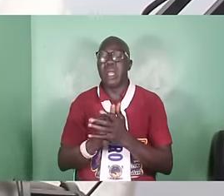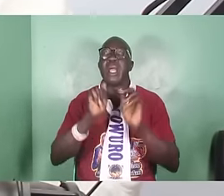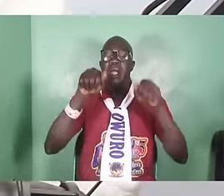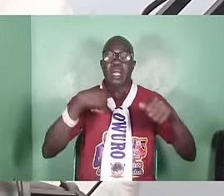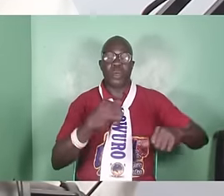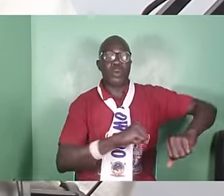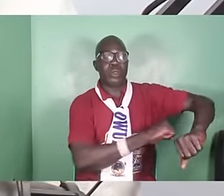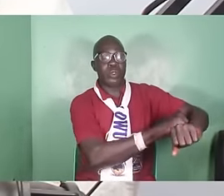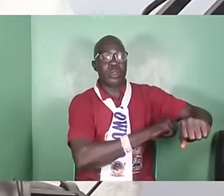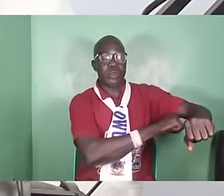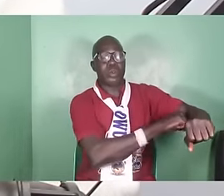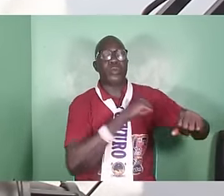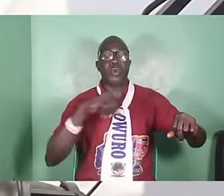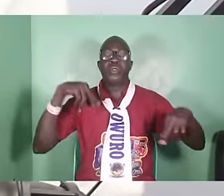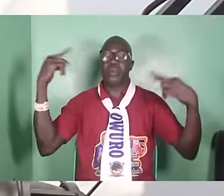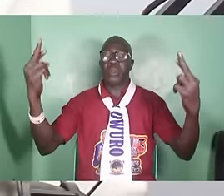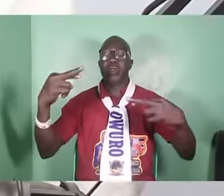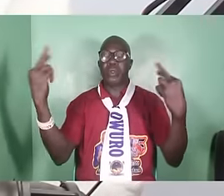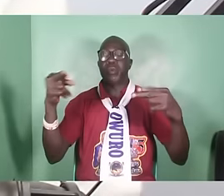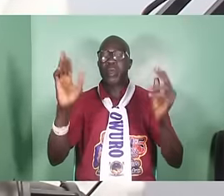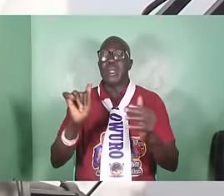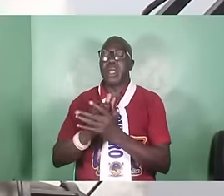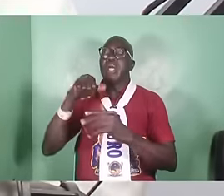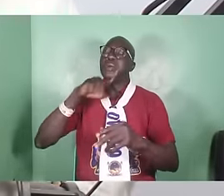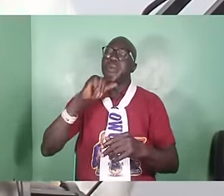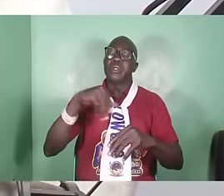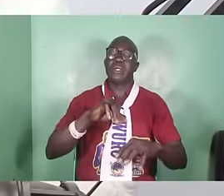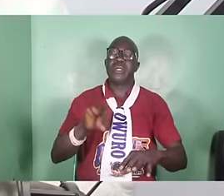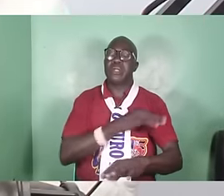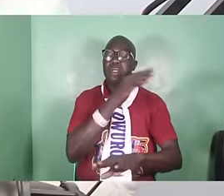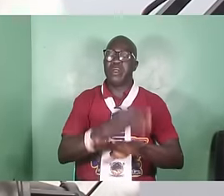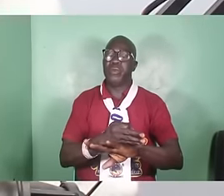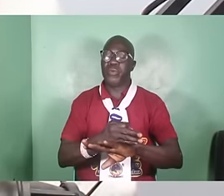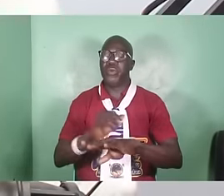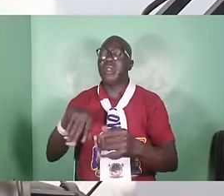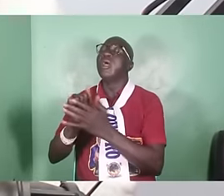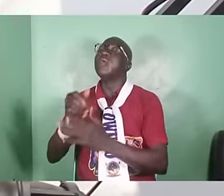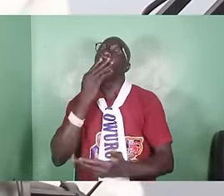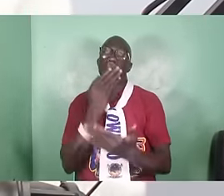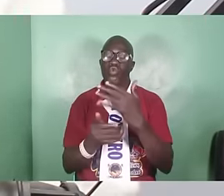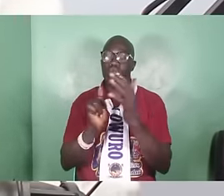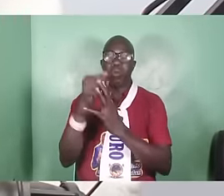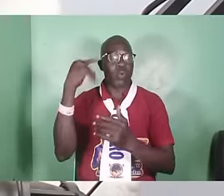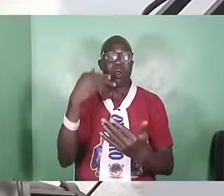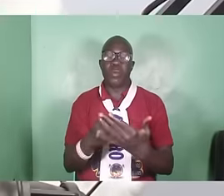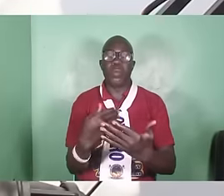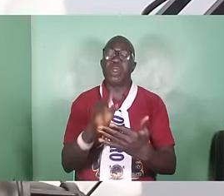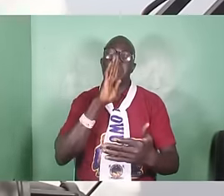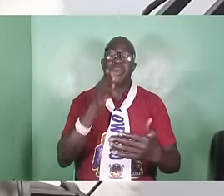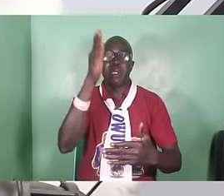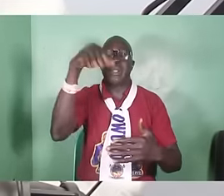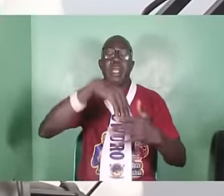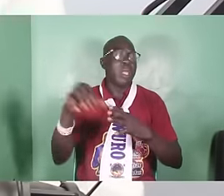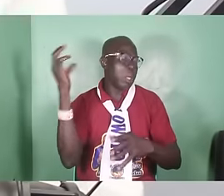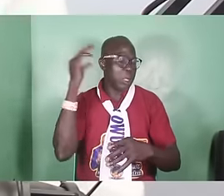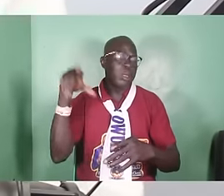le support crusade to boy. Can we support the first stadium. Coming crusade at the stadium? Bene. I say yes. It's good for your money